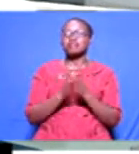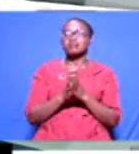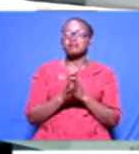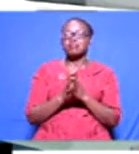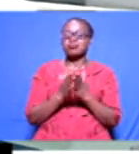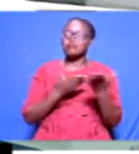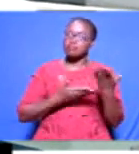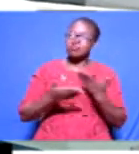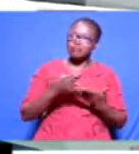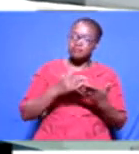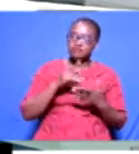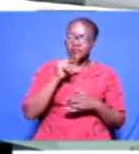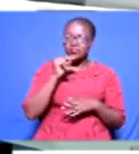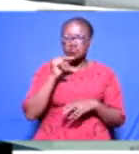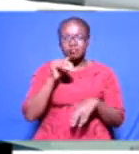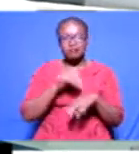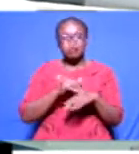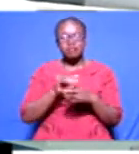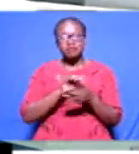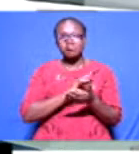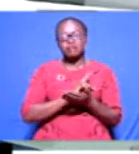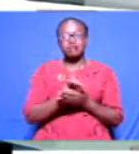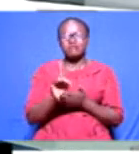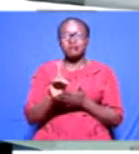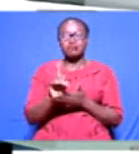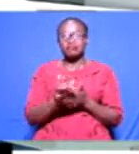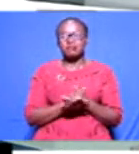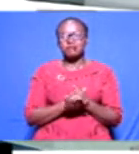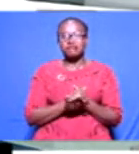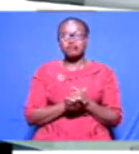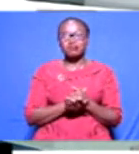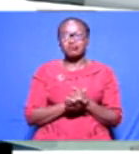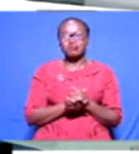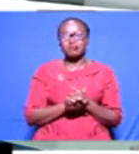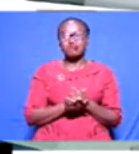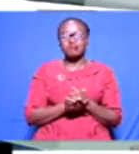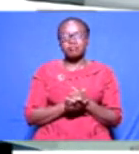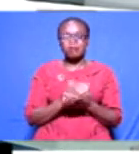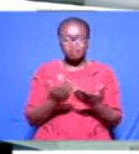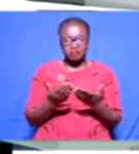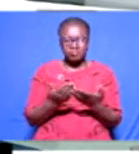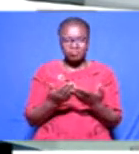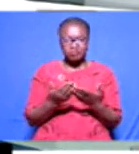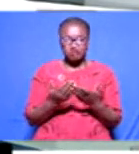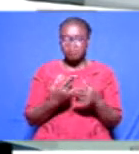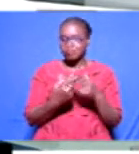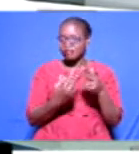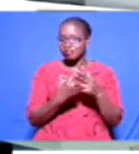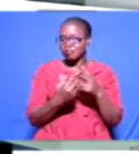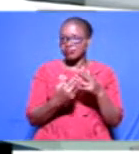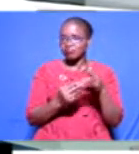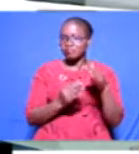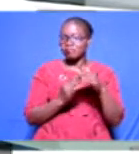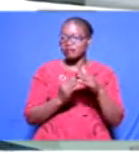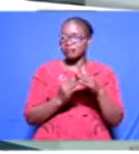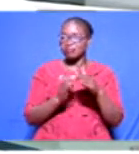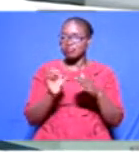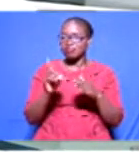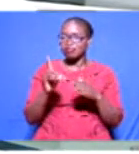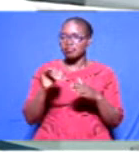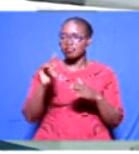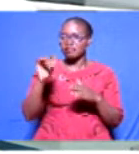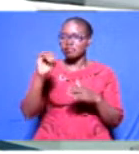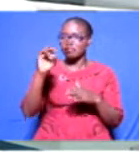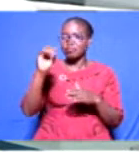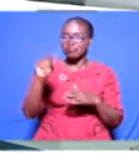interactive on Twitter at KBC Channel 1 News, at @Purity_Museo, at @Tomboya24. The hashtag is Prime Edition. And you promised to read some of those feedback. I will be